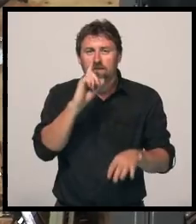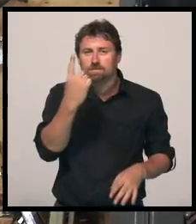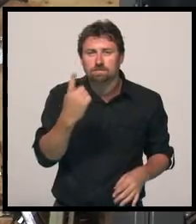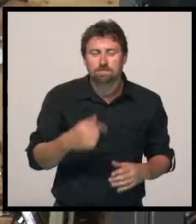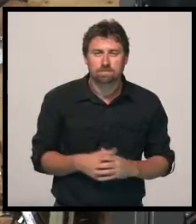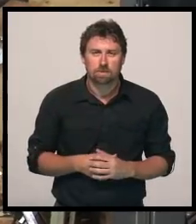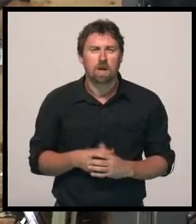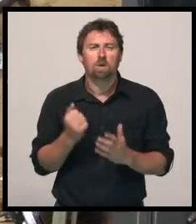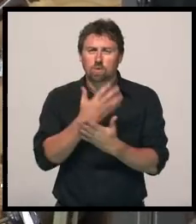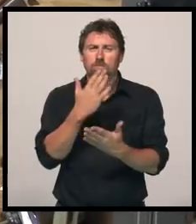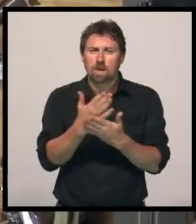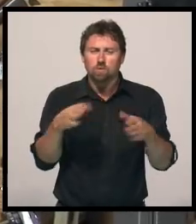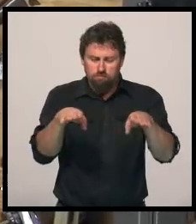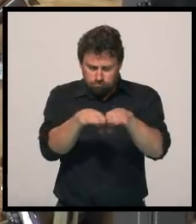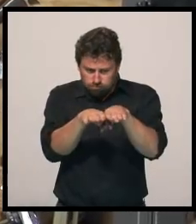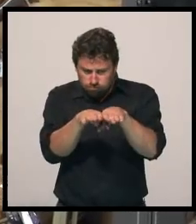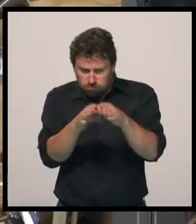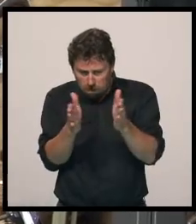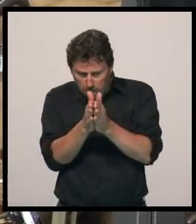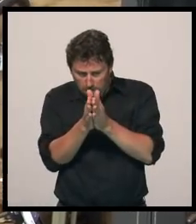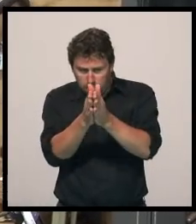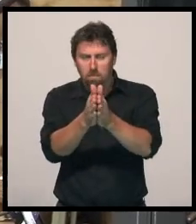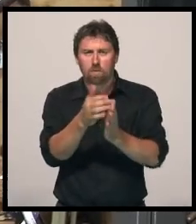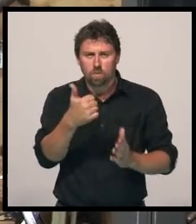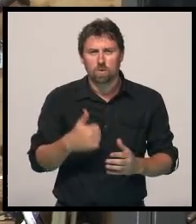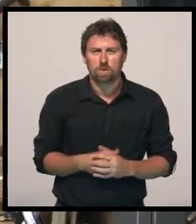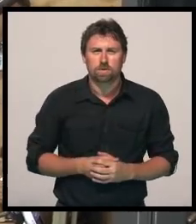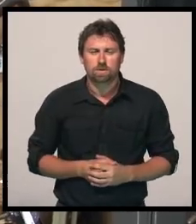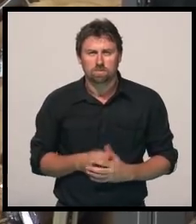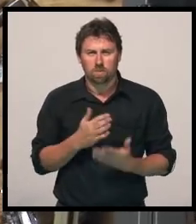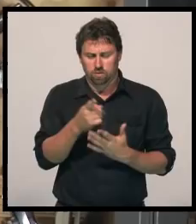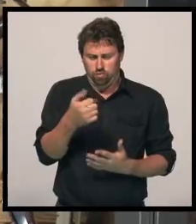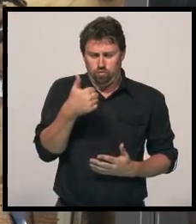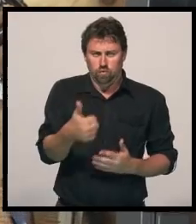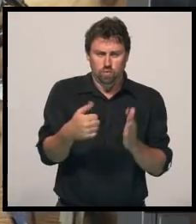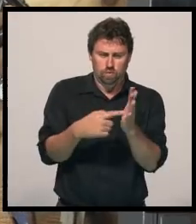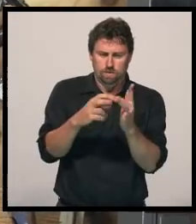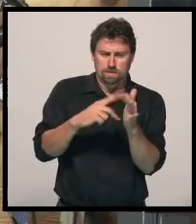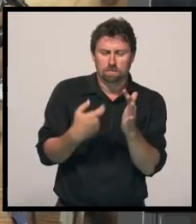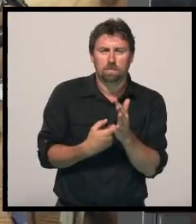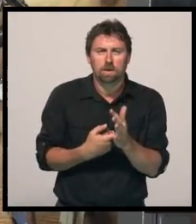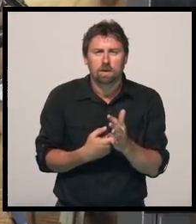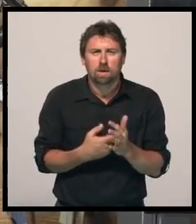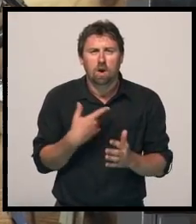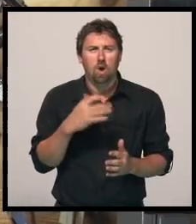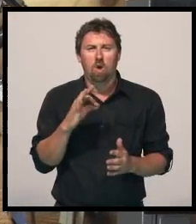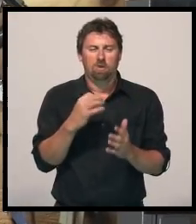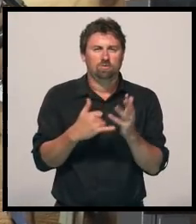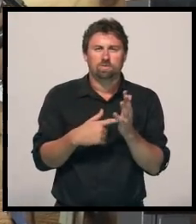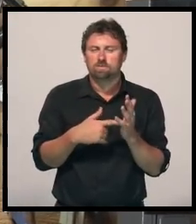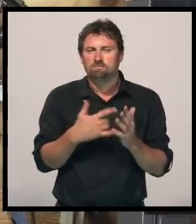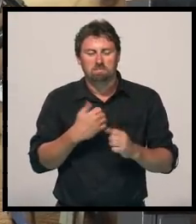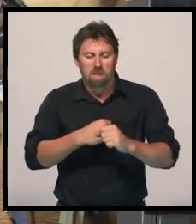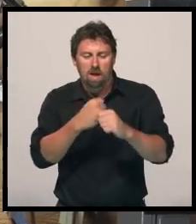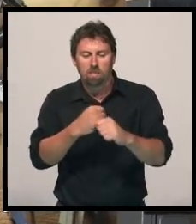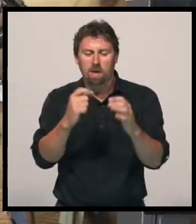But I do want to make sure I've got a good mating surface. Seeing these are highly figured bits of timber, I wouldn't use just